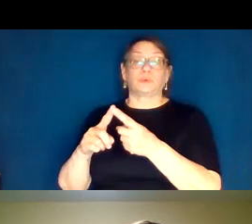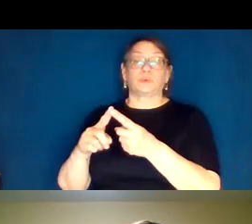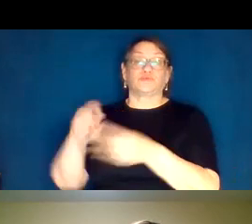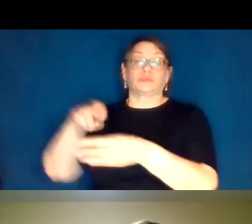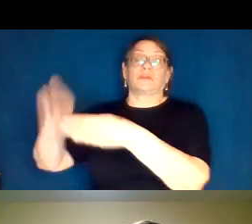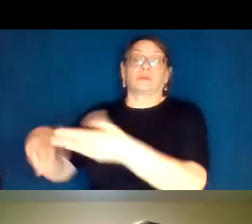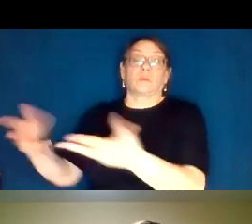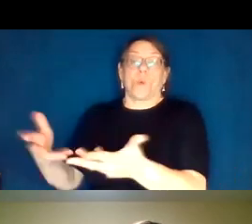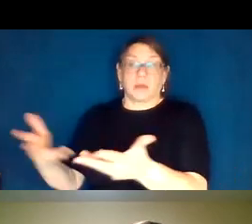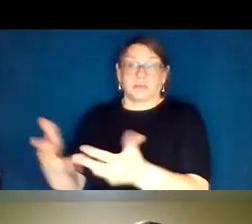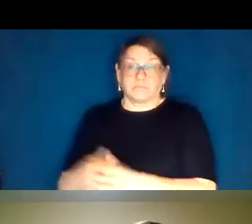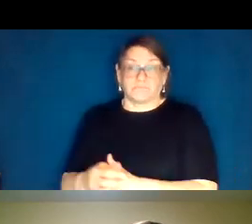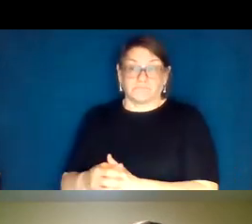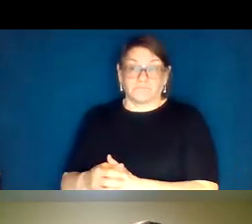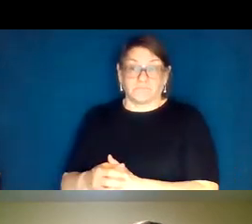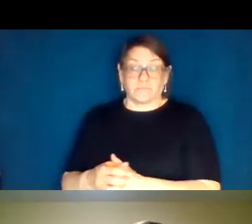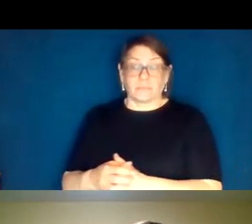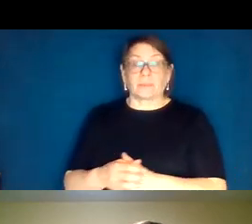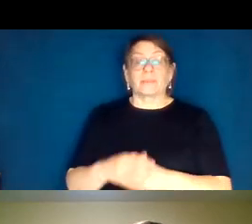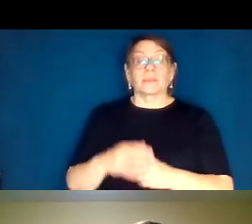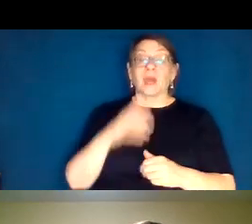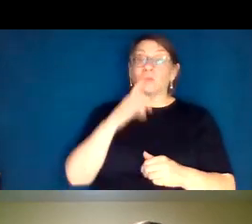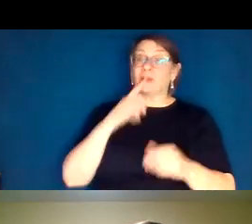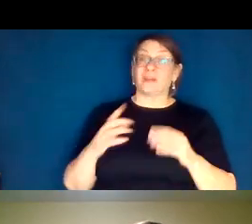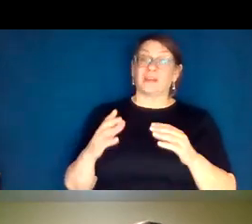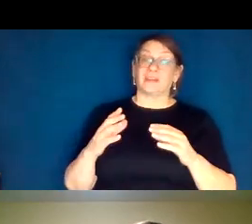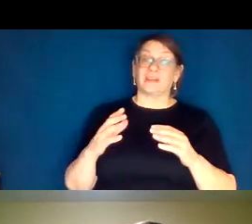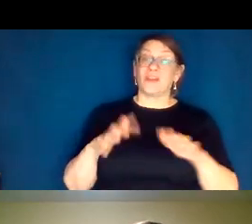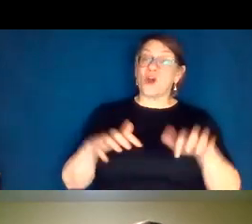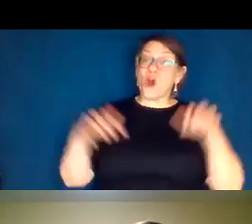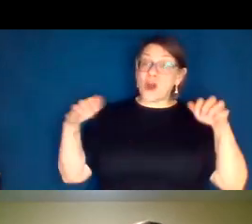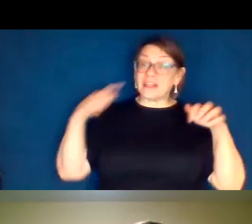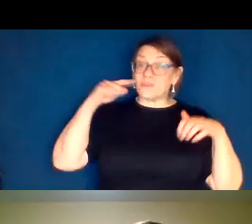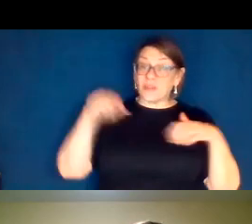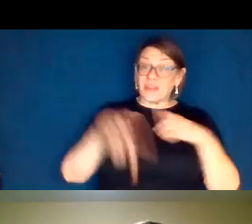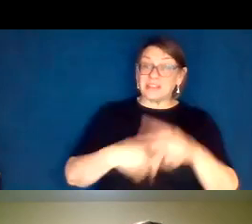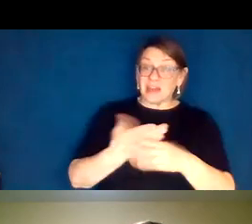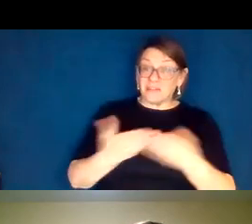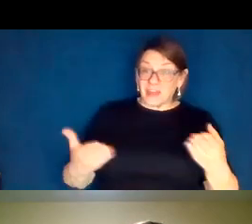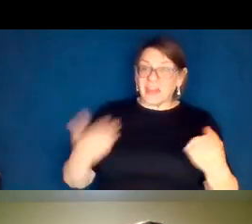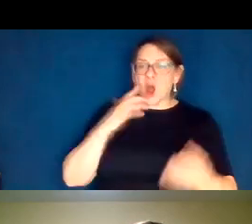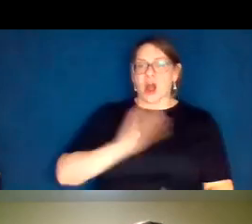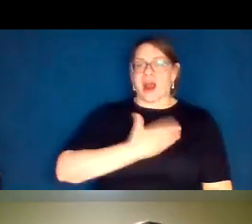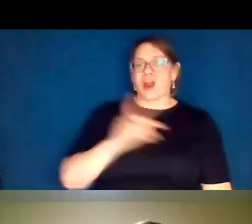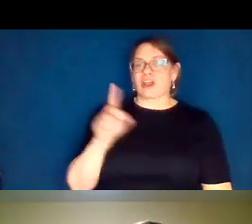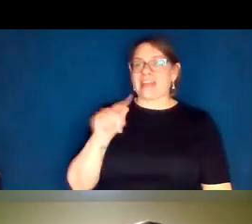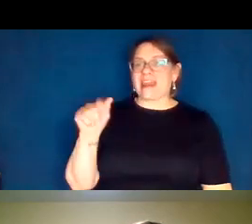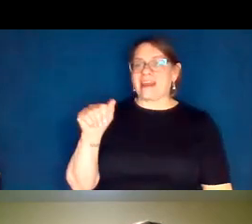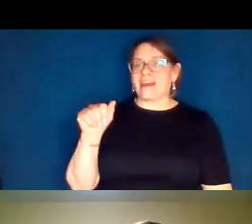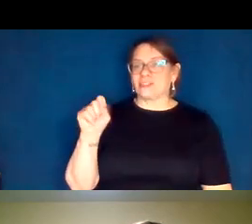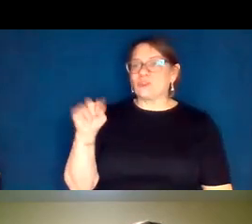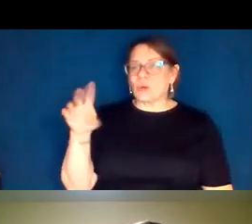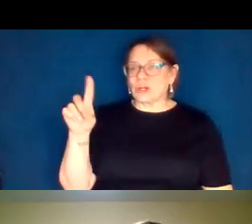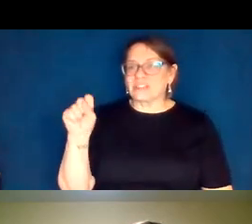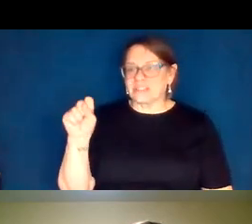plan to disseminate? And the primary audience for this are these designated data stewards of each data set. So as